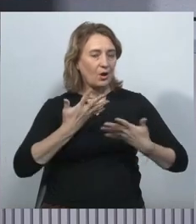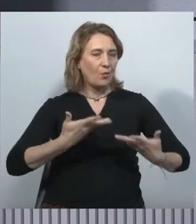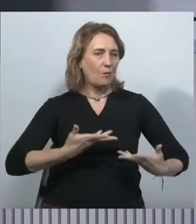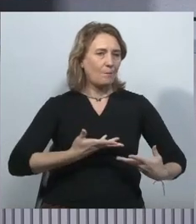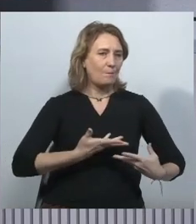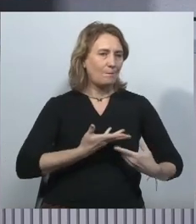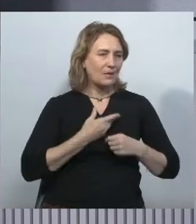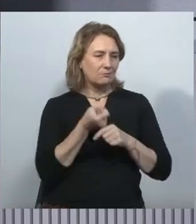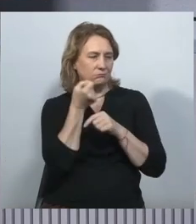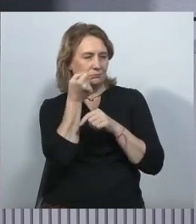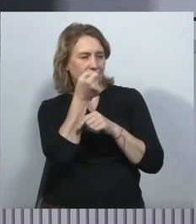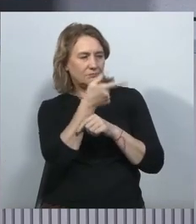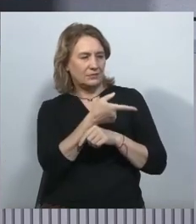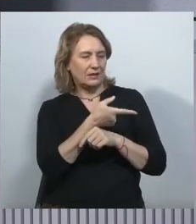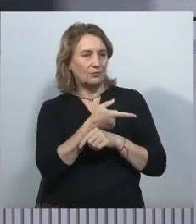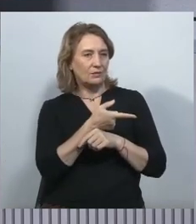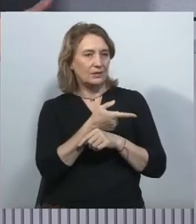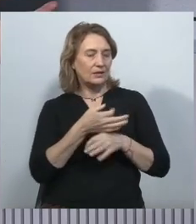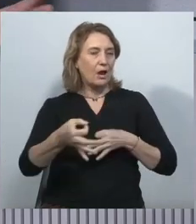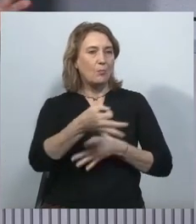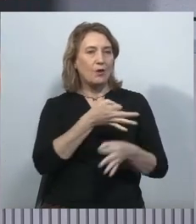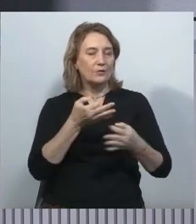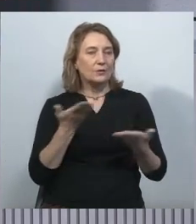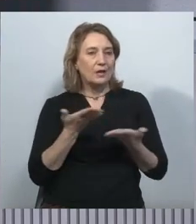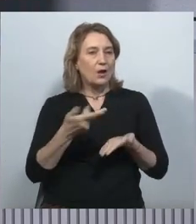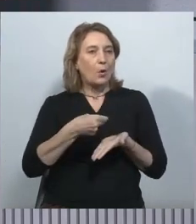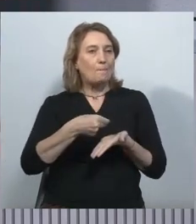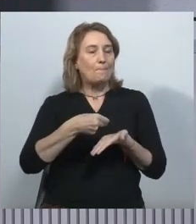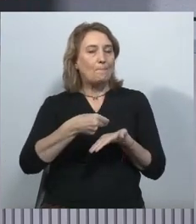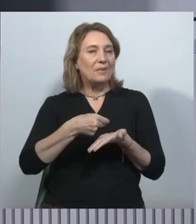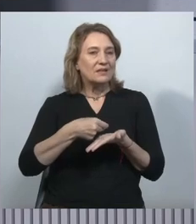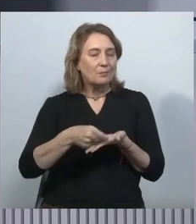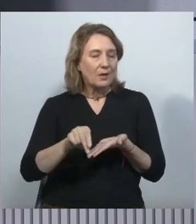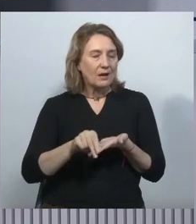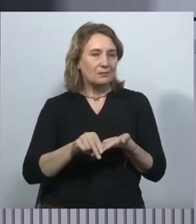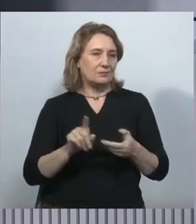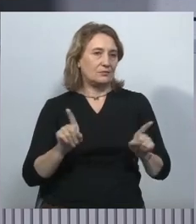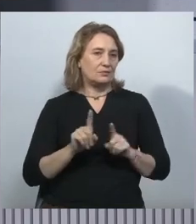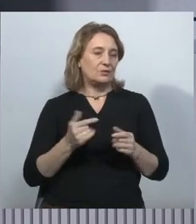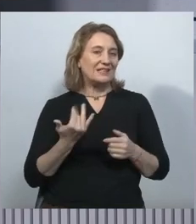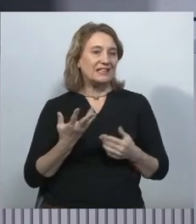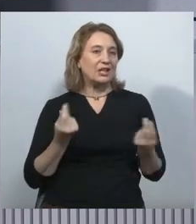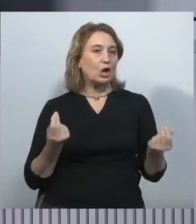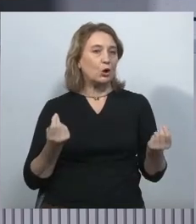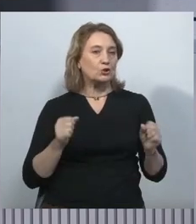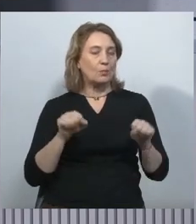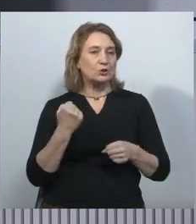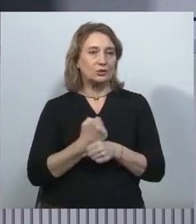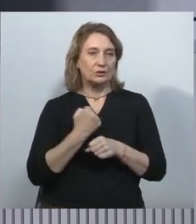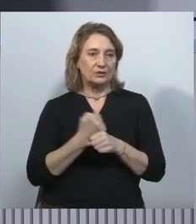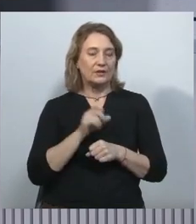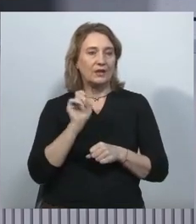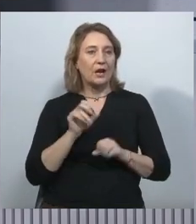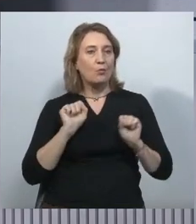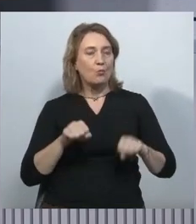or some emotionally colored thing, or to purchase the network of bots and how much